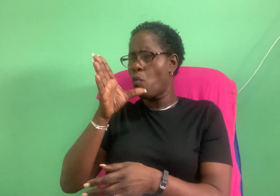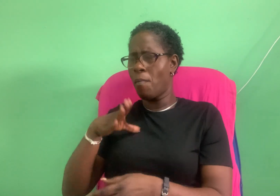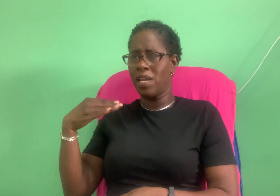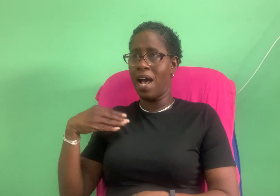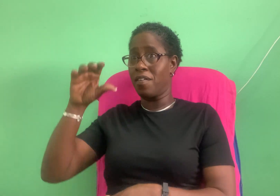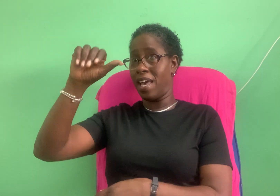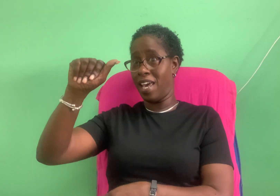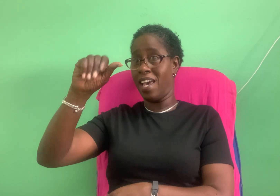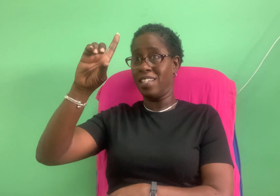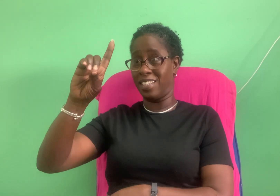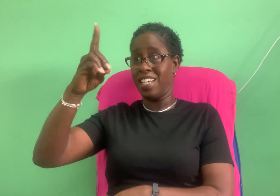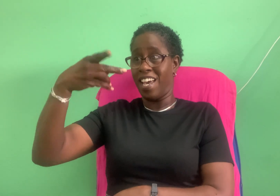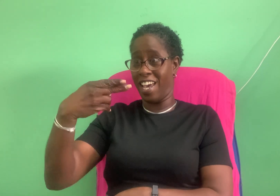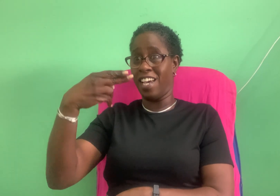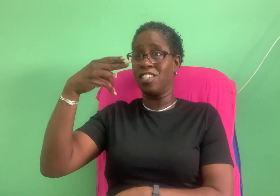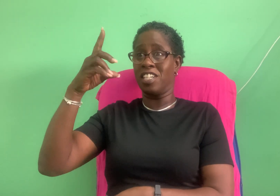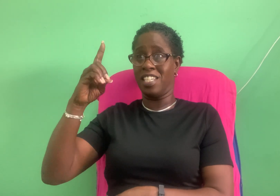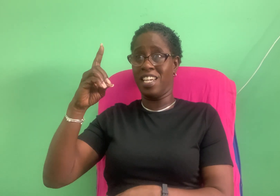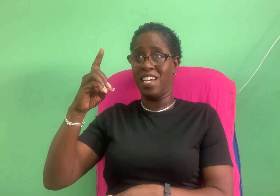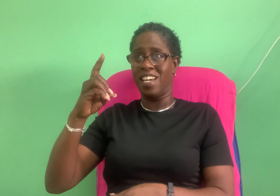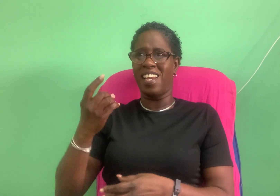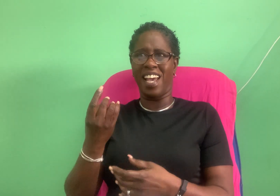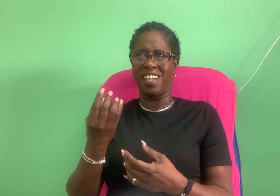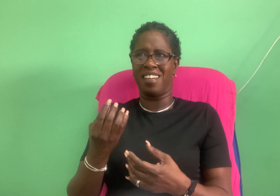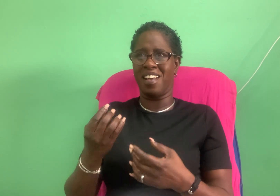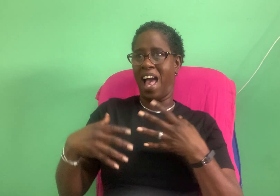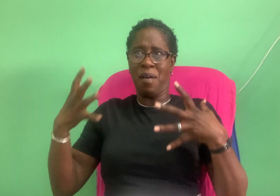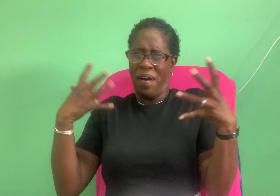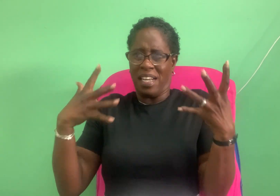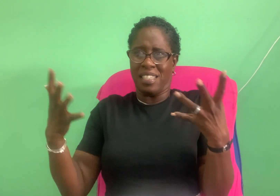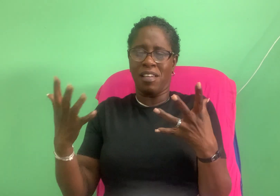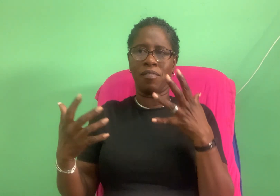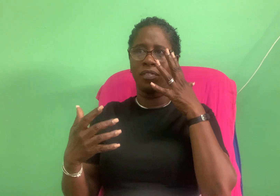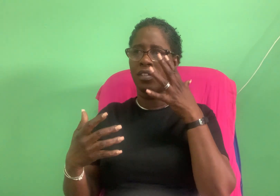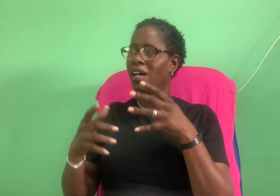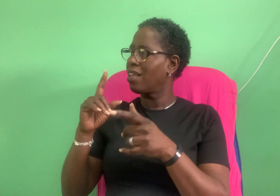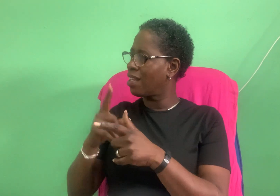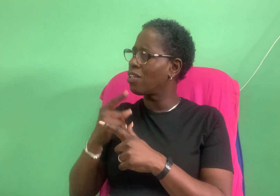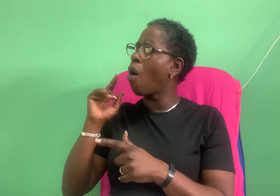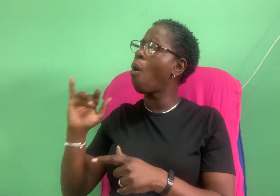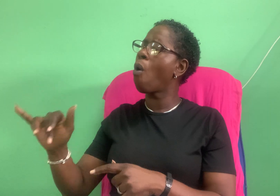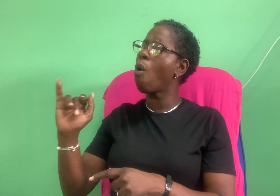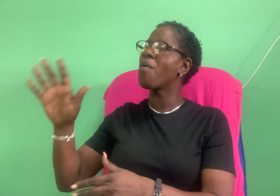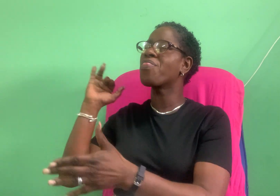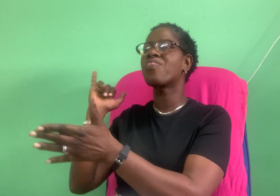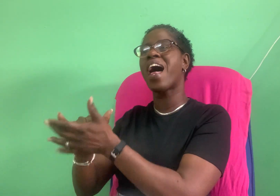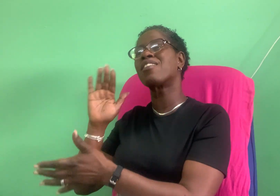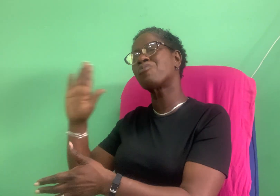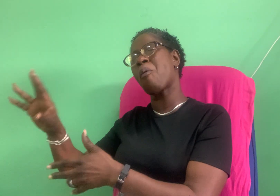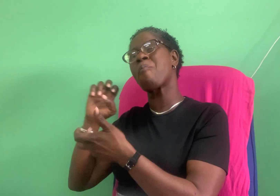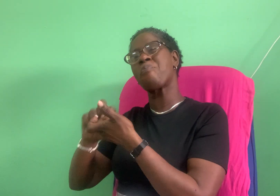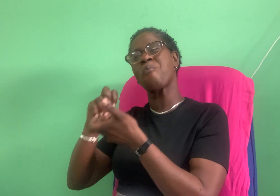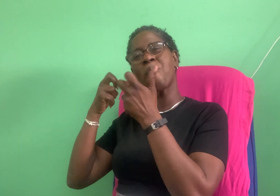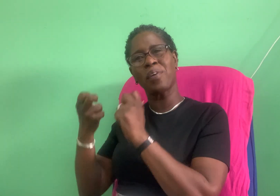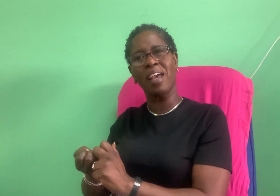and explore this diagnosis and maybe experiment with some meds. And alas, this was one of the missing pieces of her journey